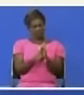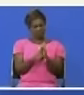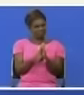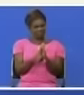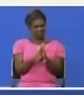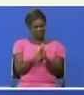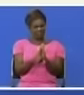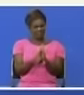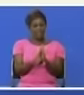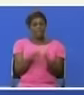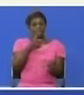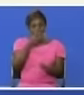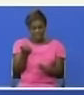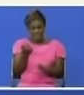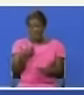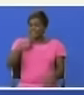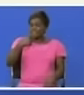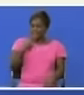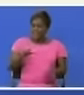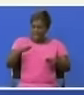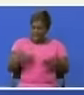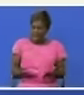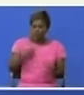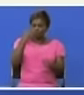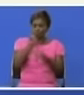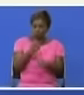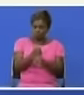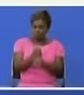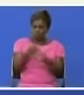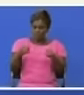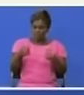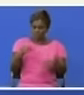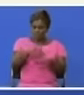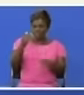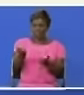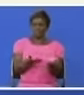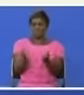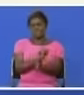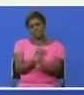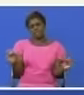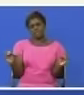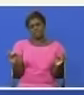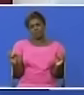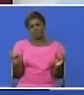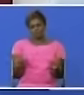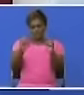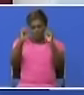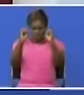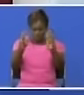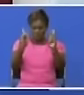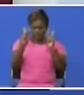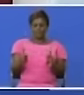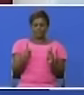place and instead say how we are going to do it to ensure that we don't affect business, because I think that's more crucial. Okay, let's talk